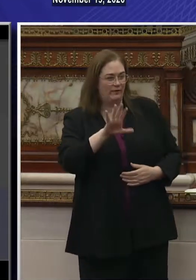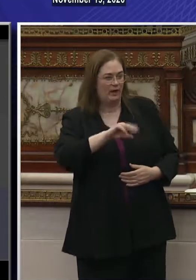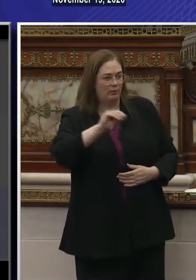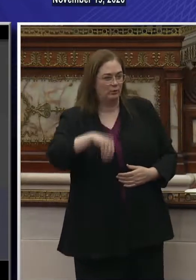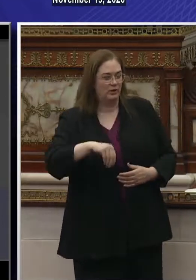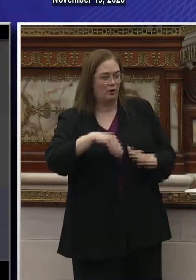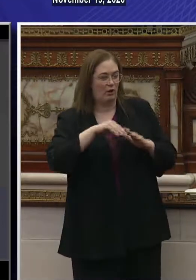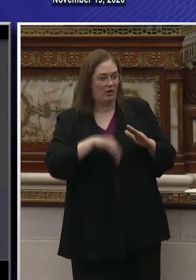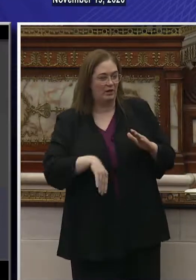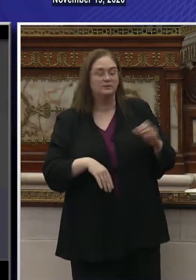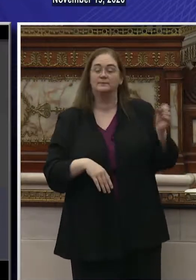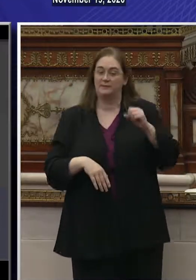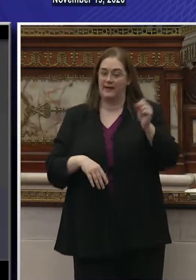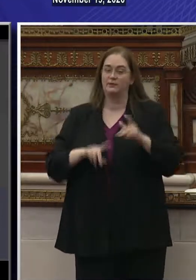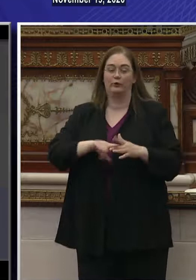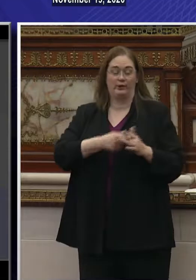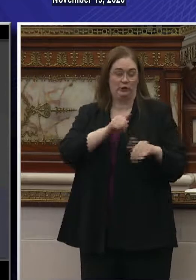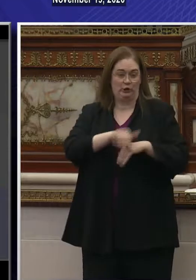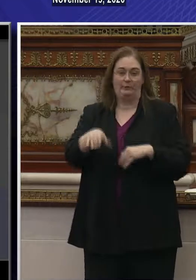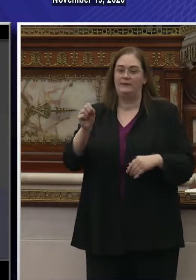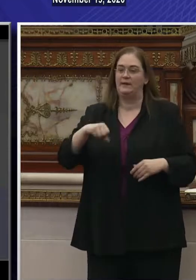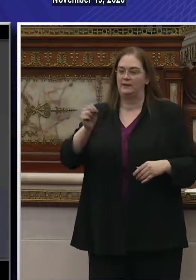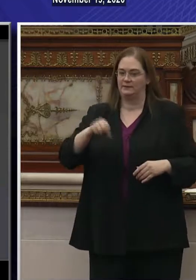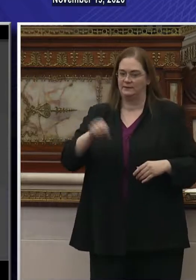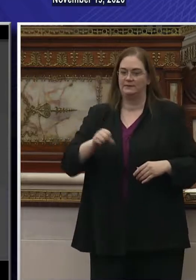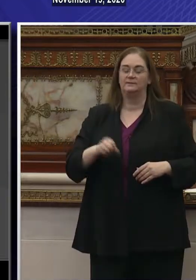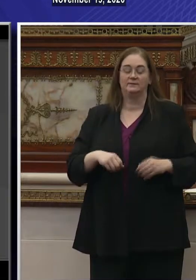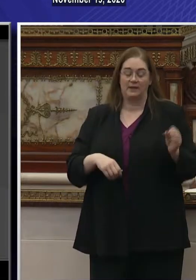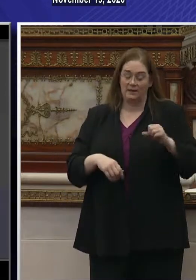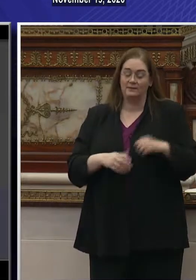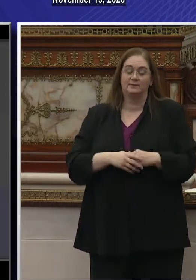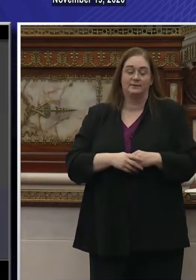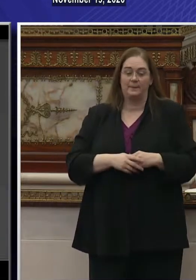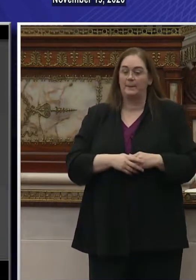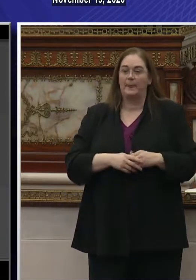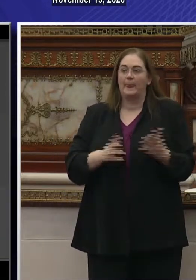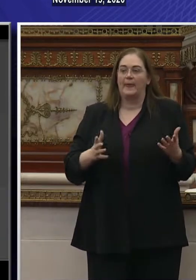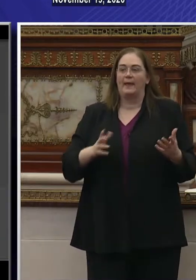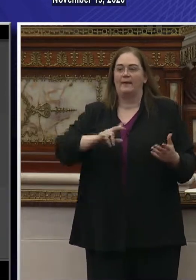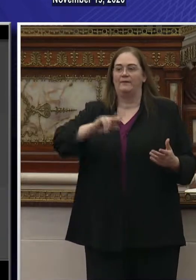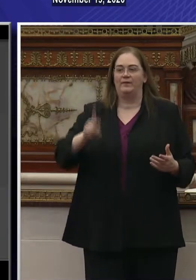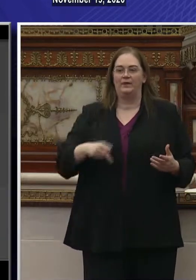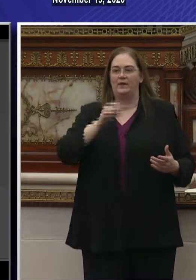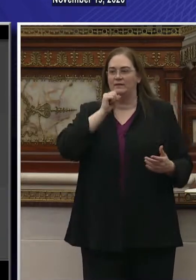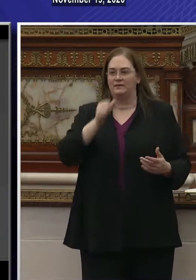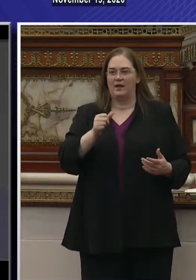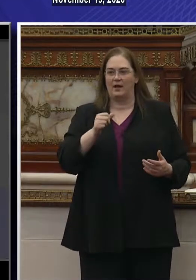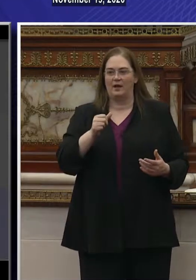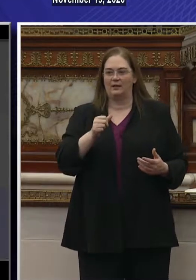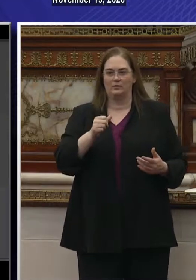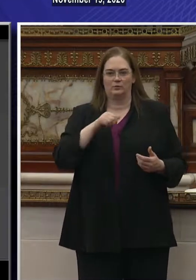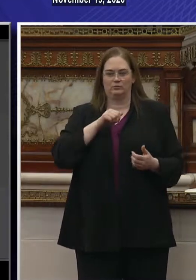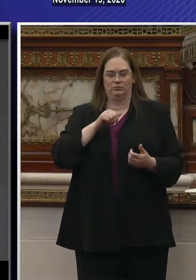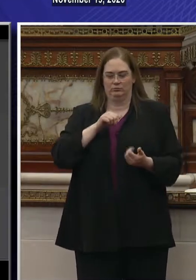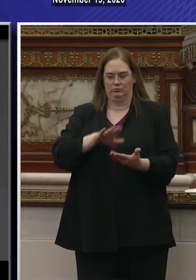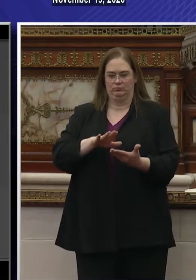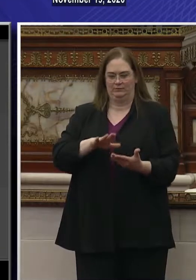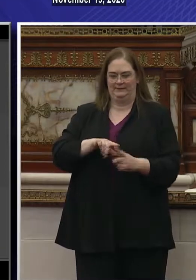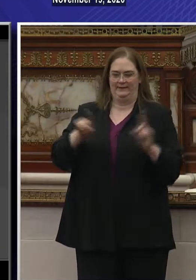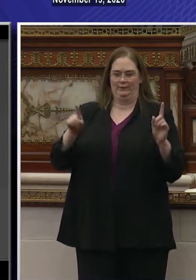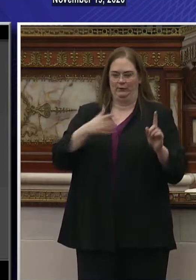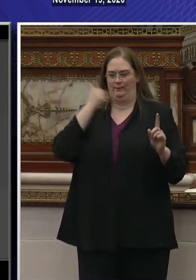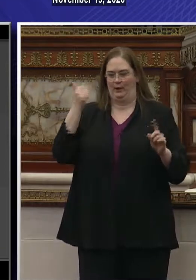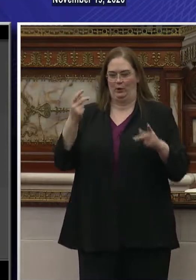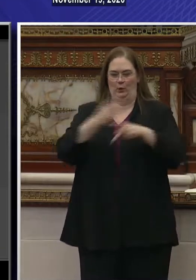less? Mm-hmm. For the initial shipment, yes. I mean, Philadelphia is not going to be treated any better or worse